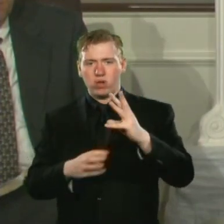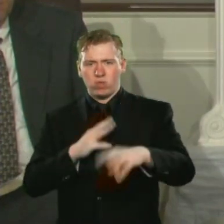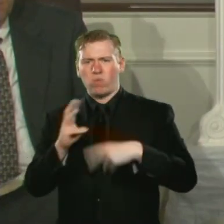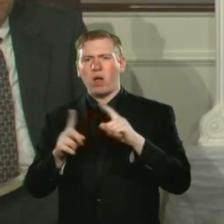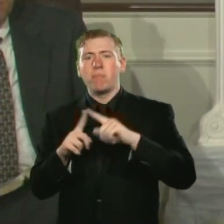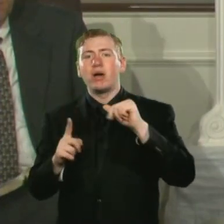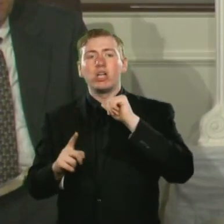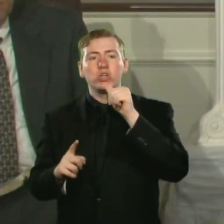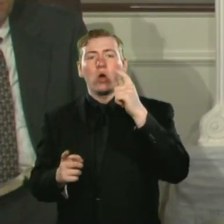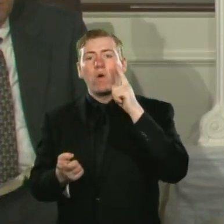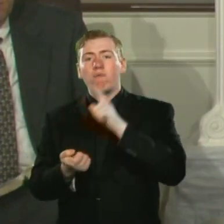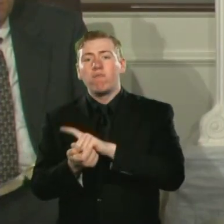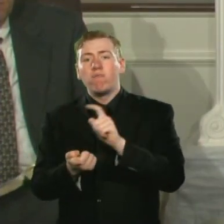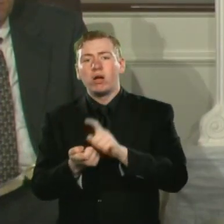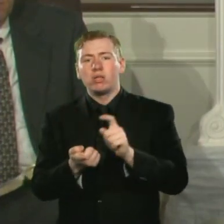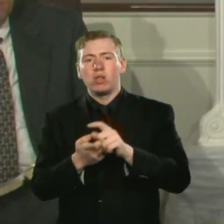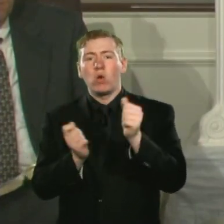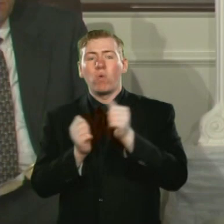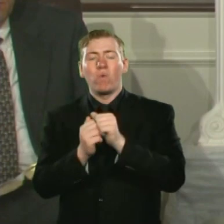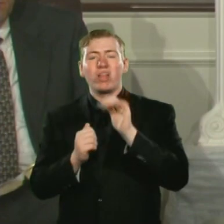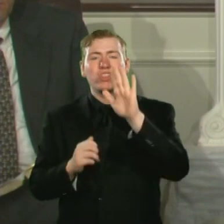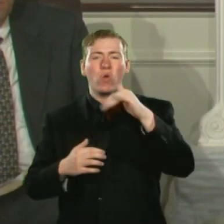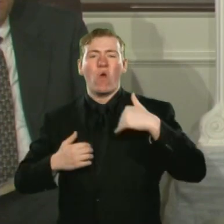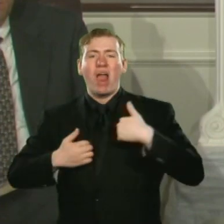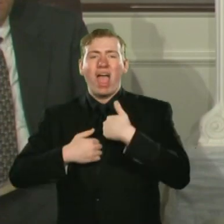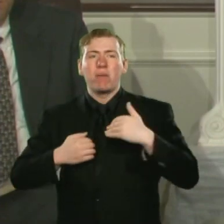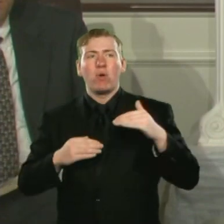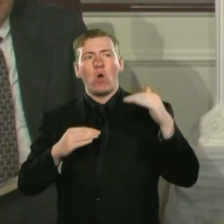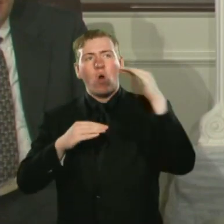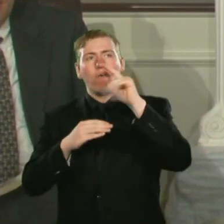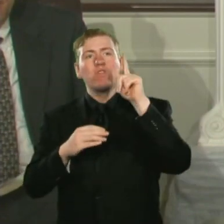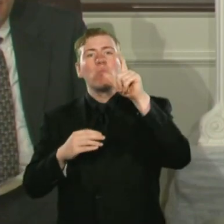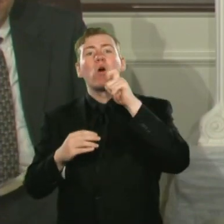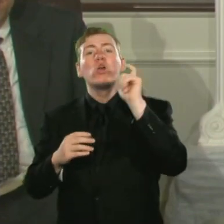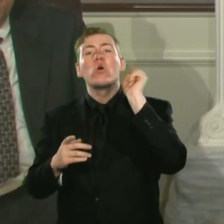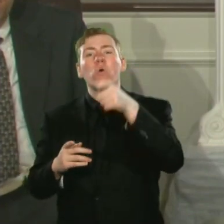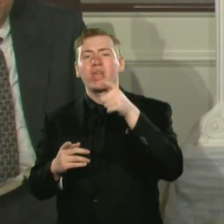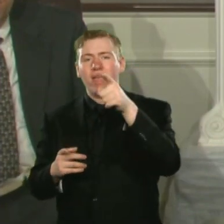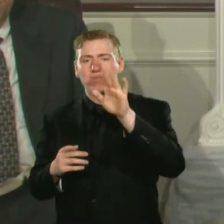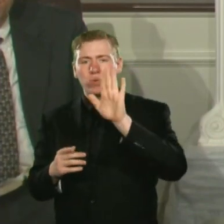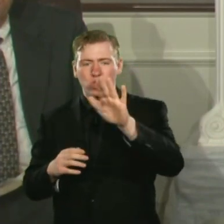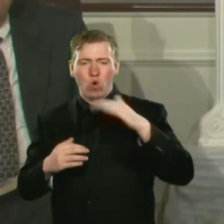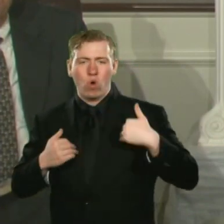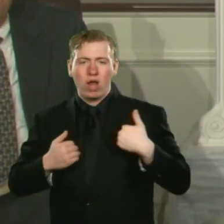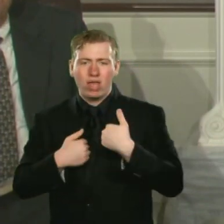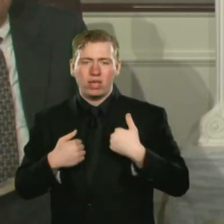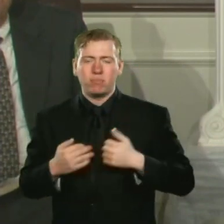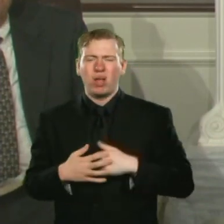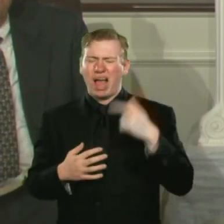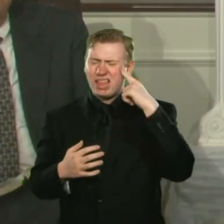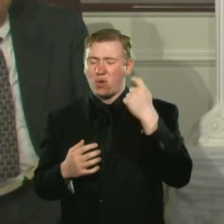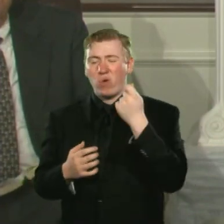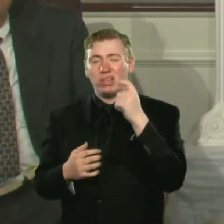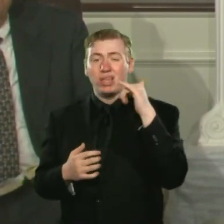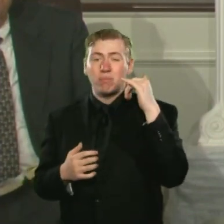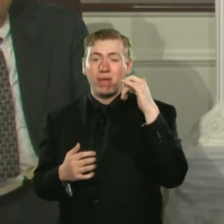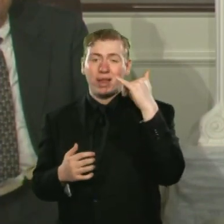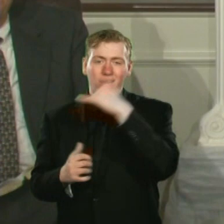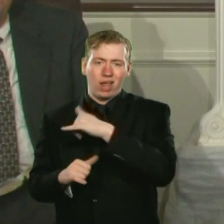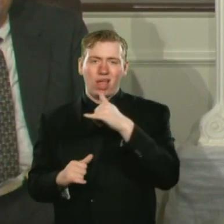don't fall in love with your animal over the one who gave you your animal. I believe we're getting a little bit goofy out